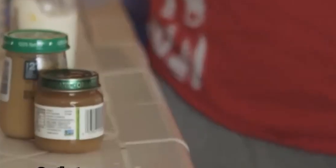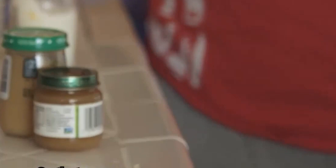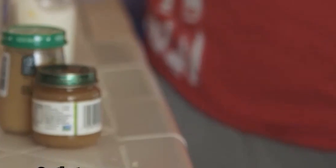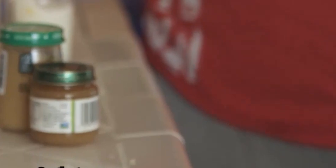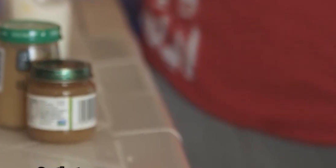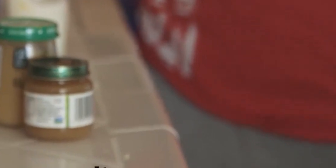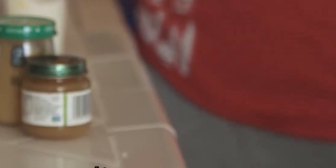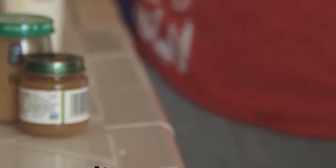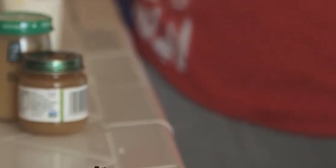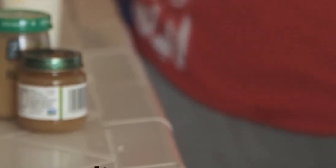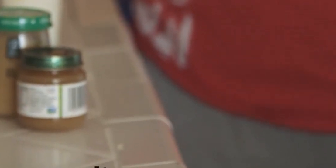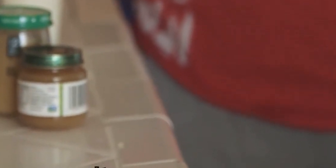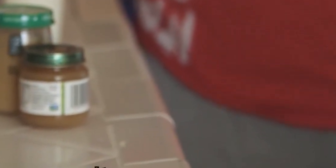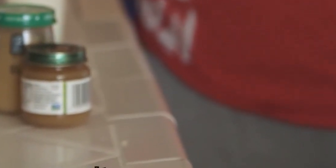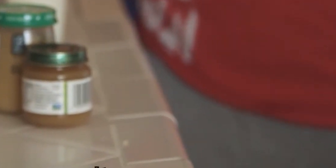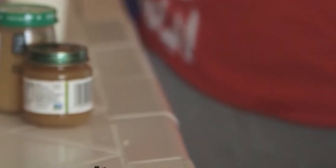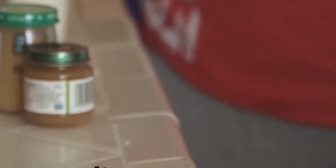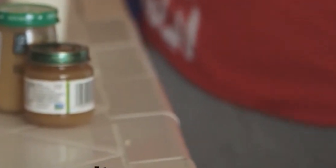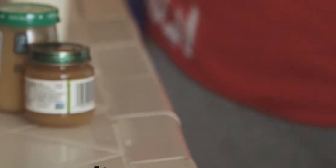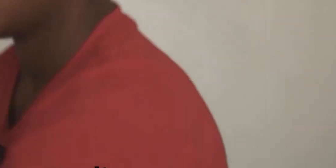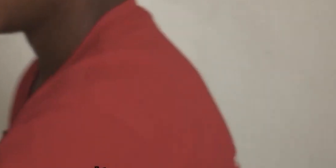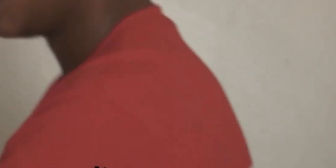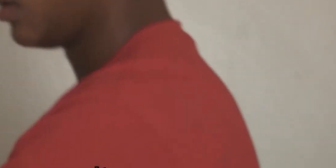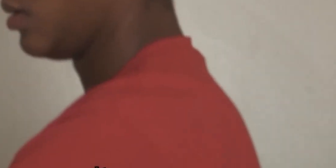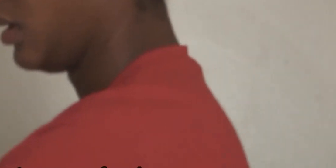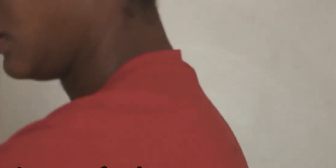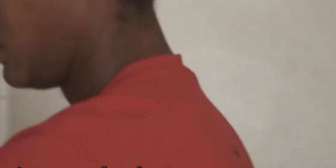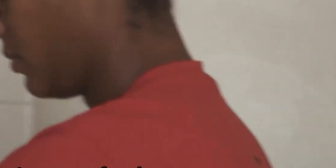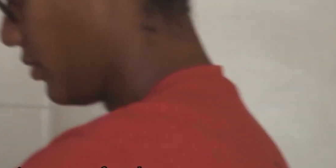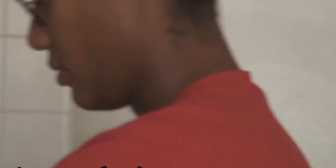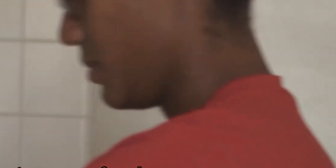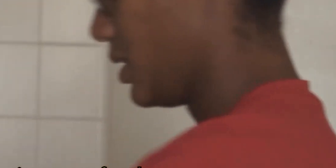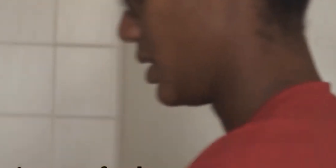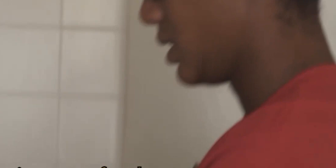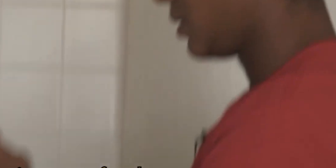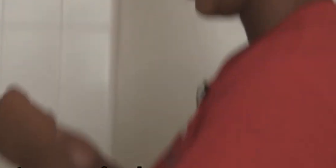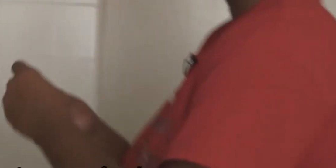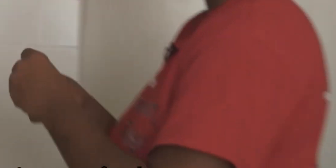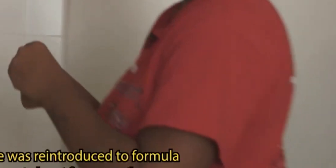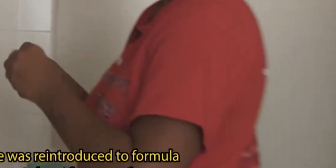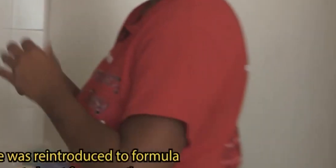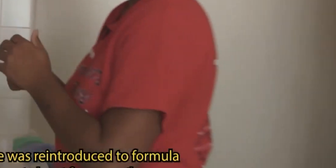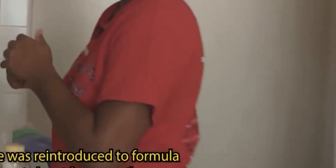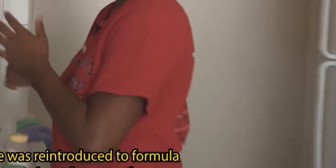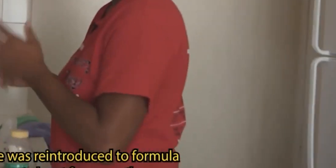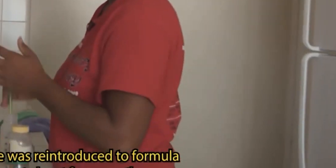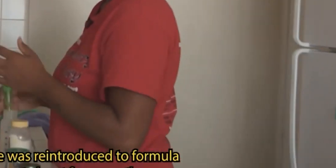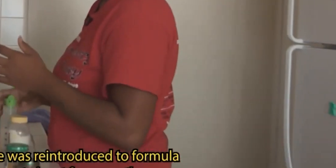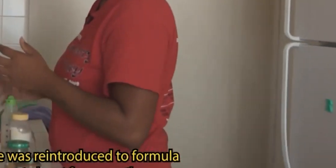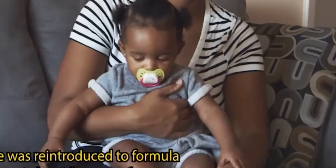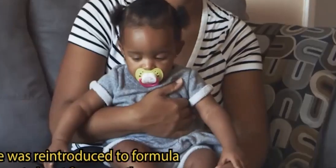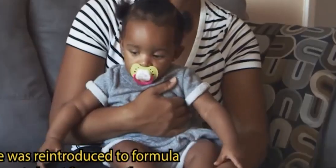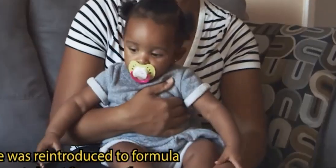means we need to get you some formula. She was reintroduced